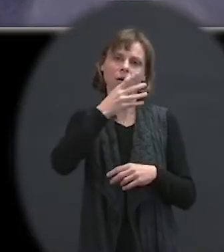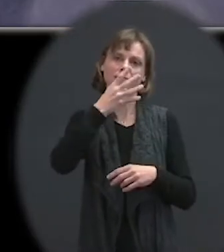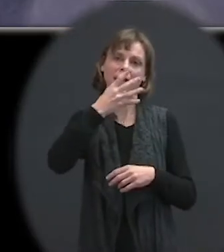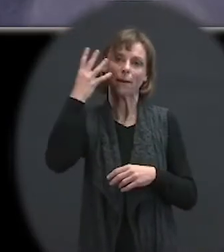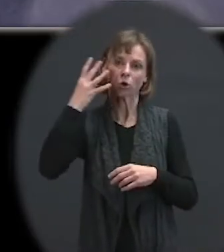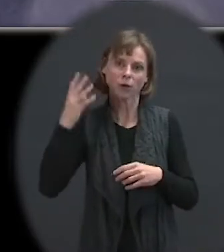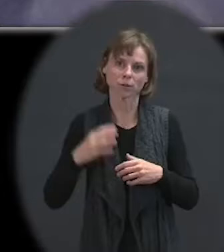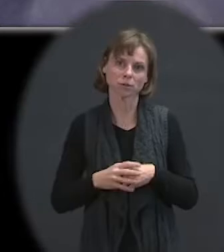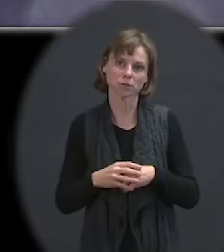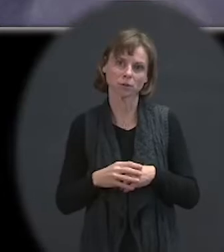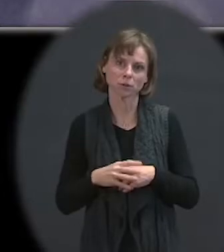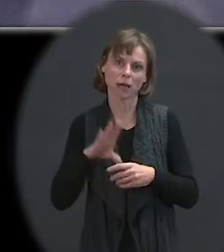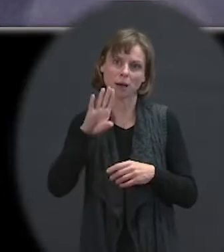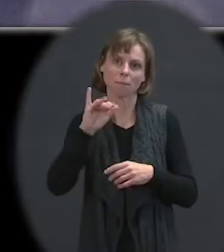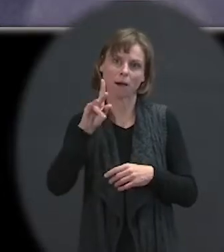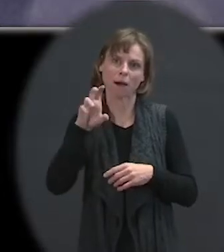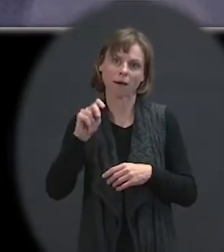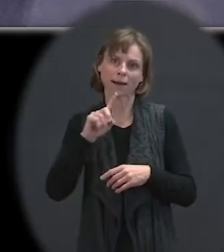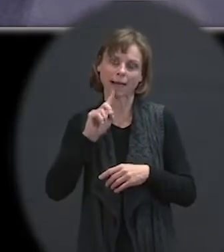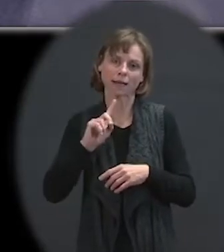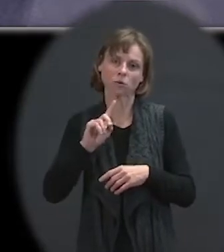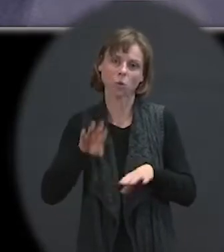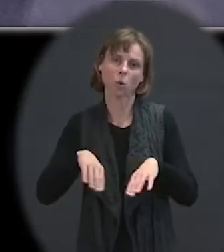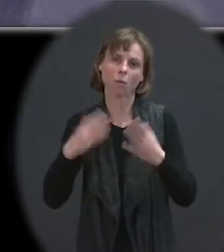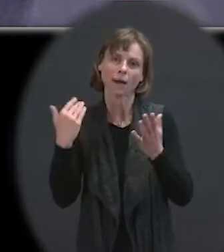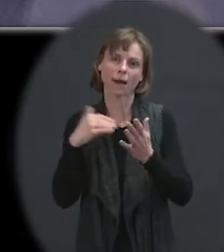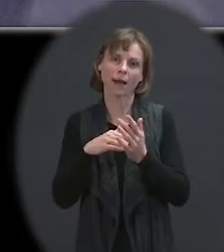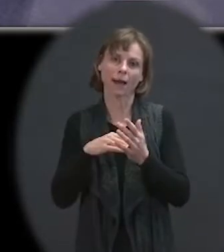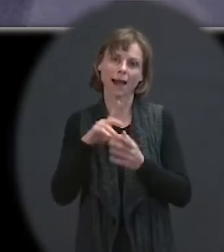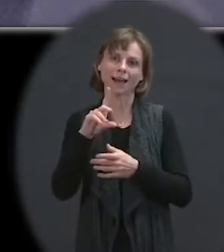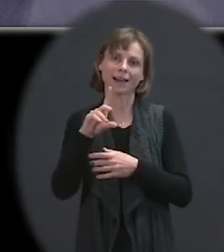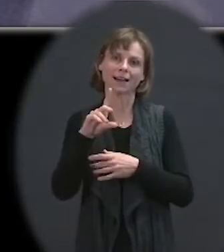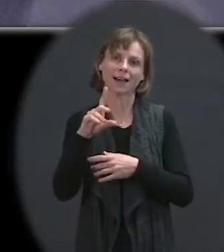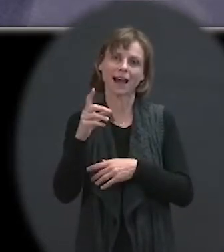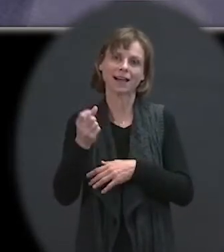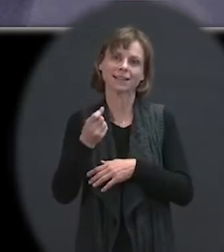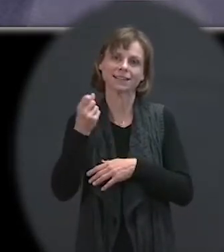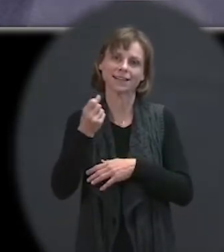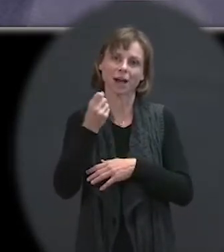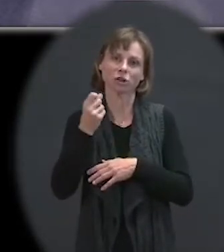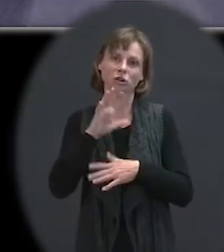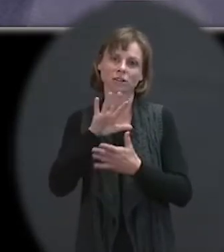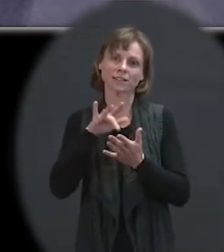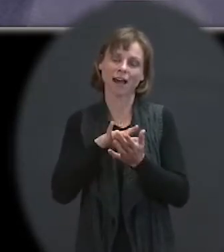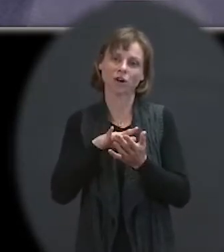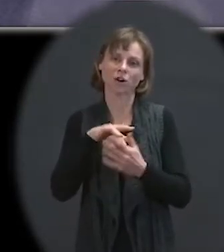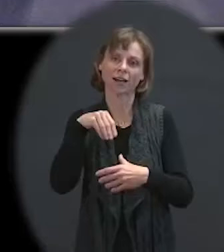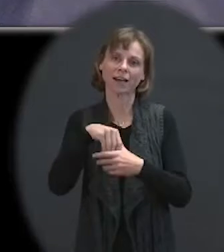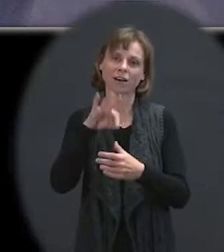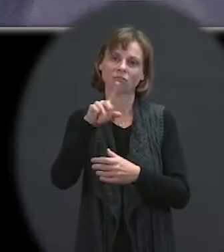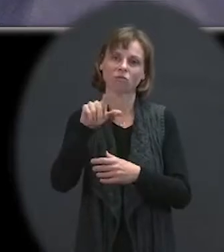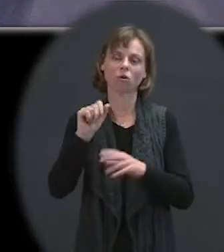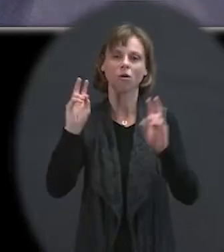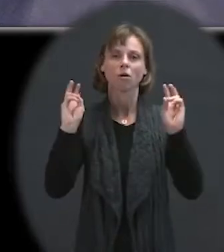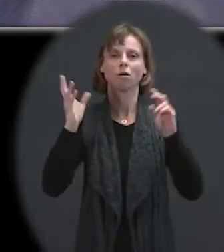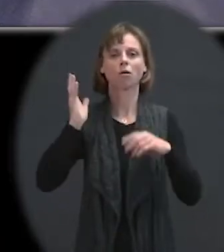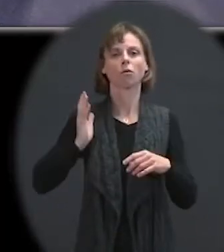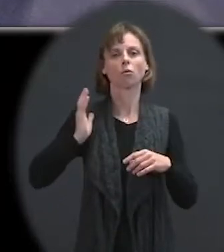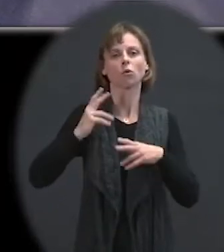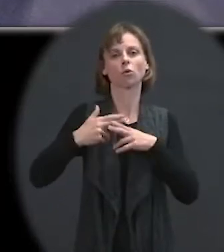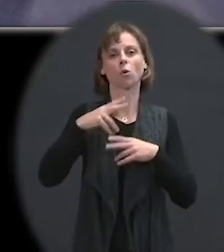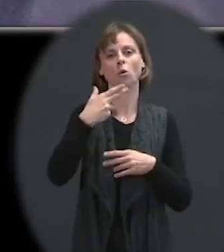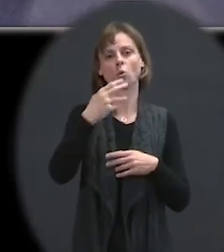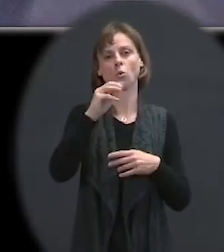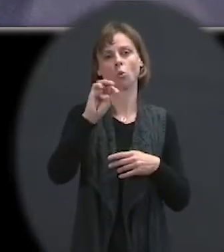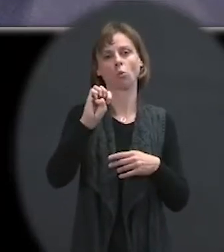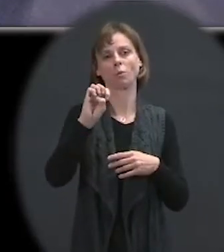reopening a detention center in Florida, formerly known as the Homestead Detention Facility. The administration plans to house migrant